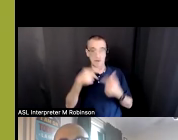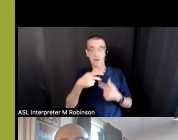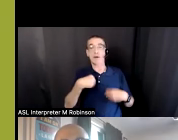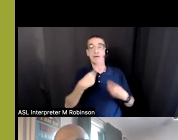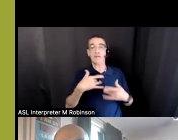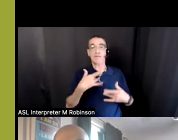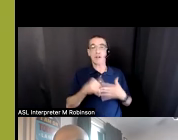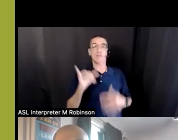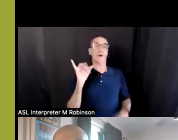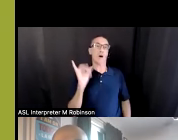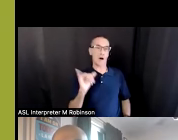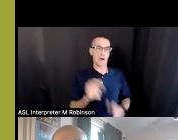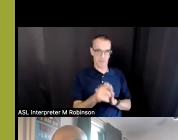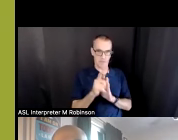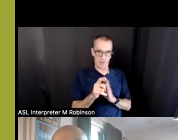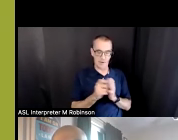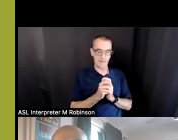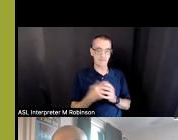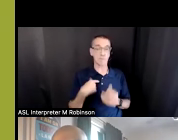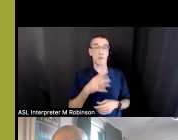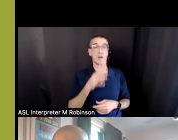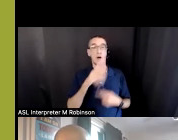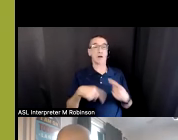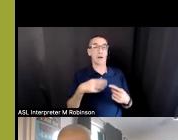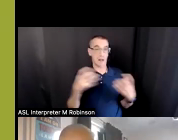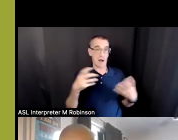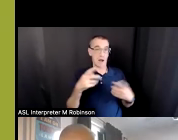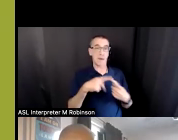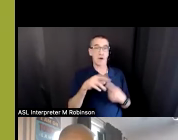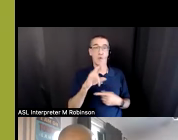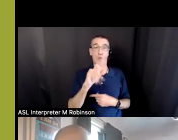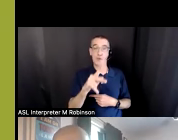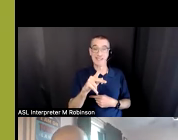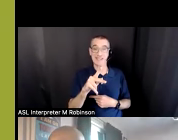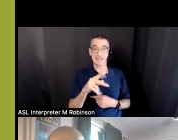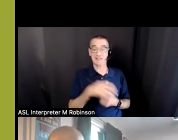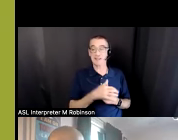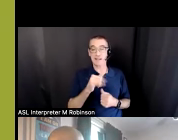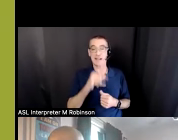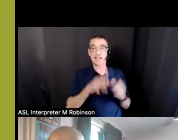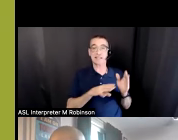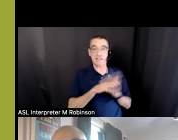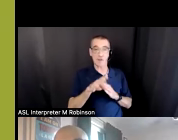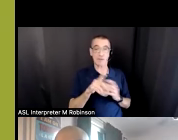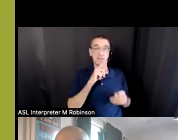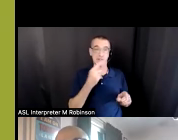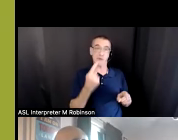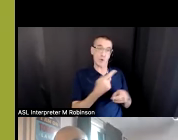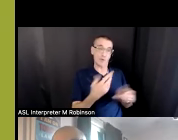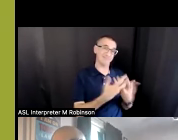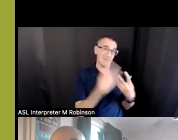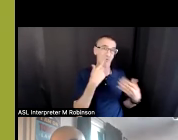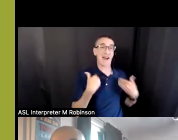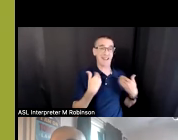of an aha moment. So we've talked a lot about the risk taking that is developmentally appropriate for adolescents and